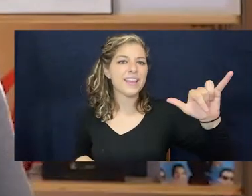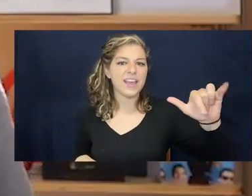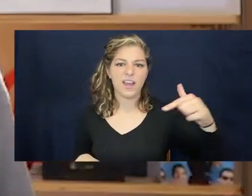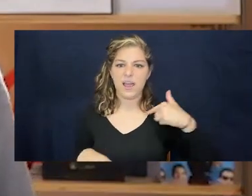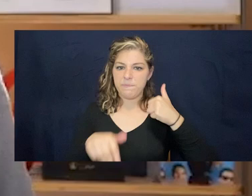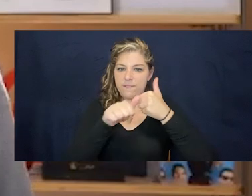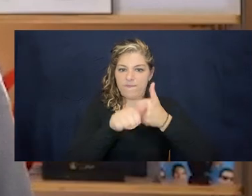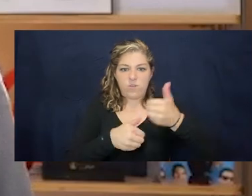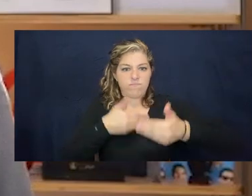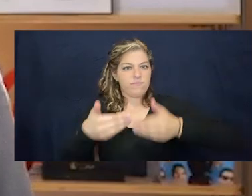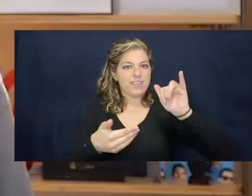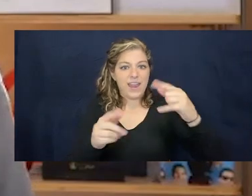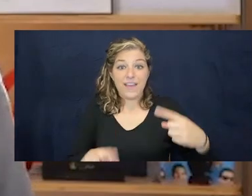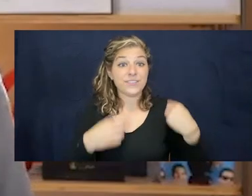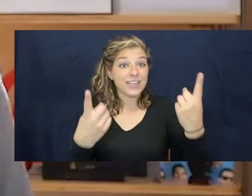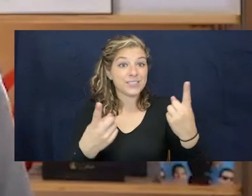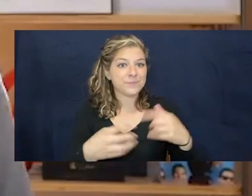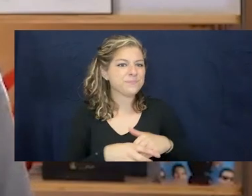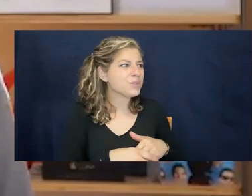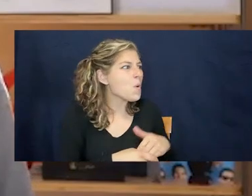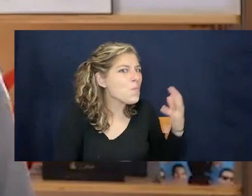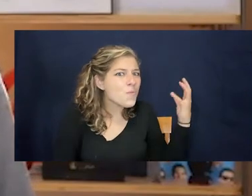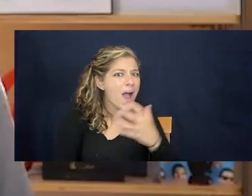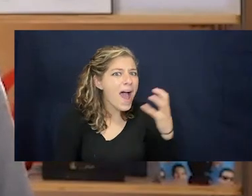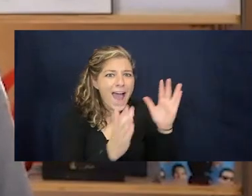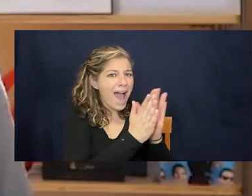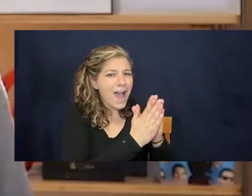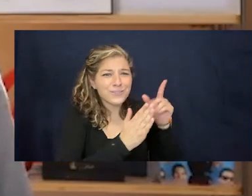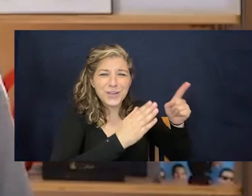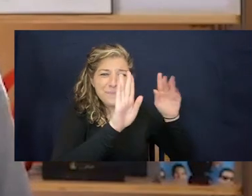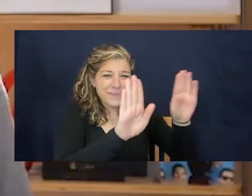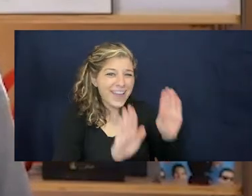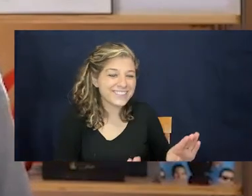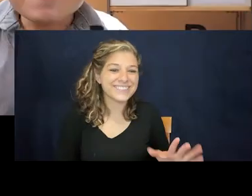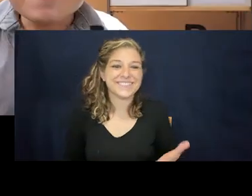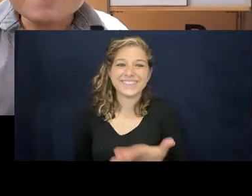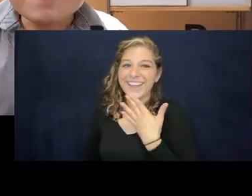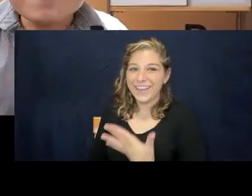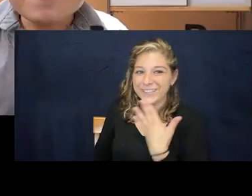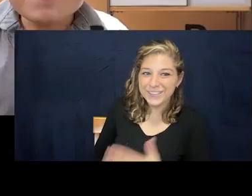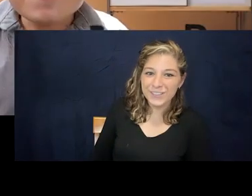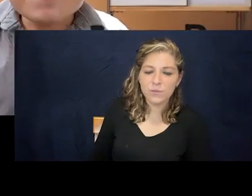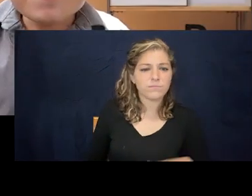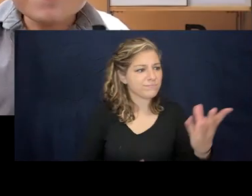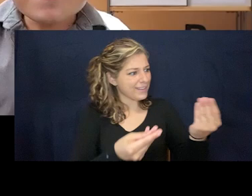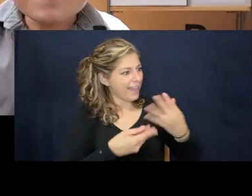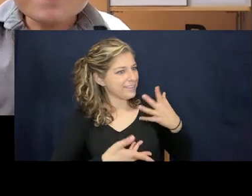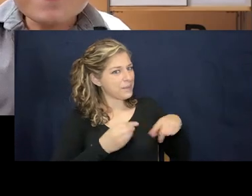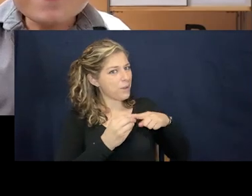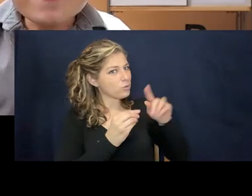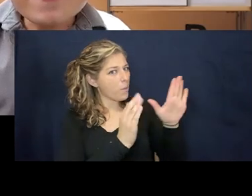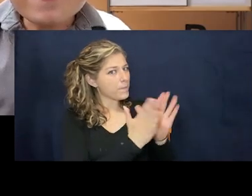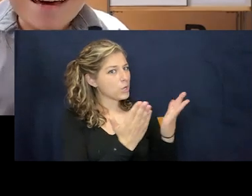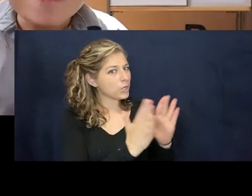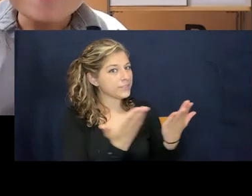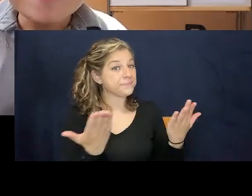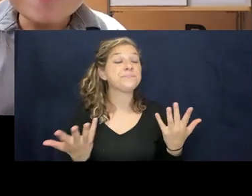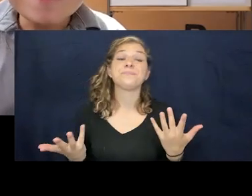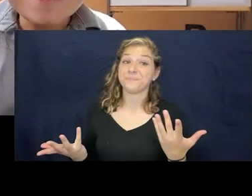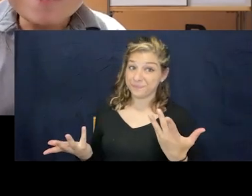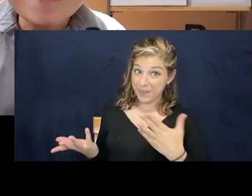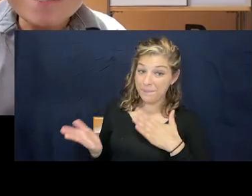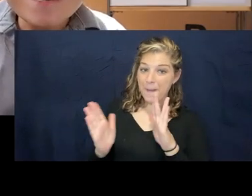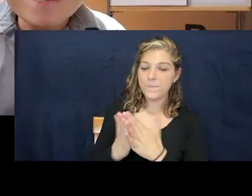my mission to elevate empathy. And I've been following that ever since. Wow, you're amazing. Thank